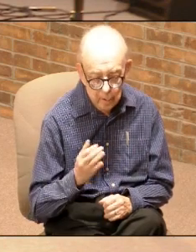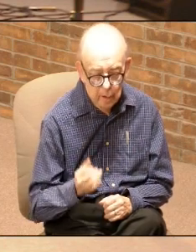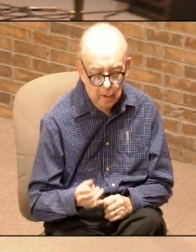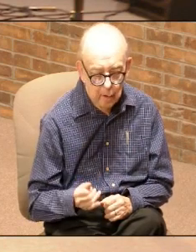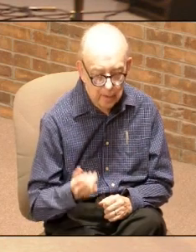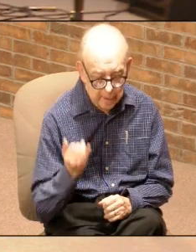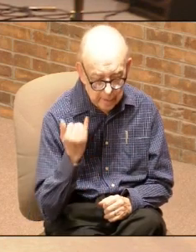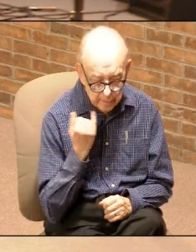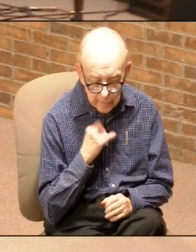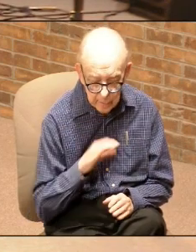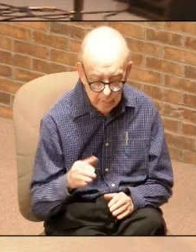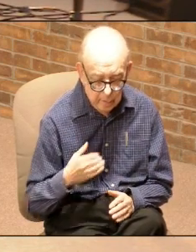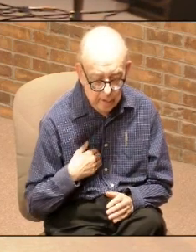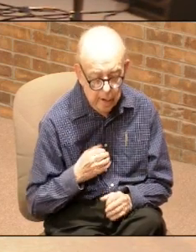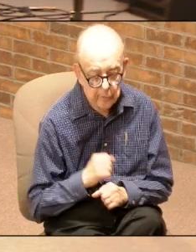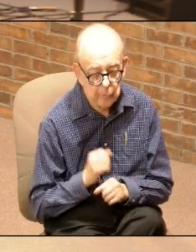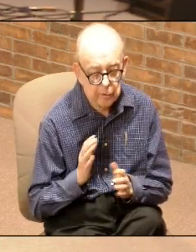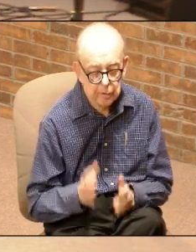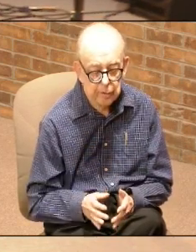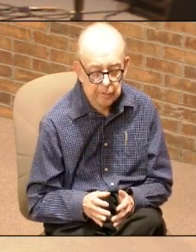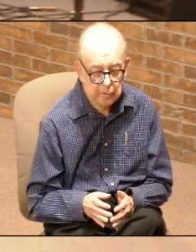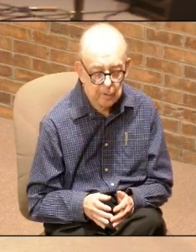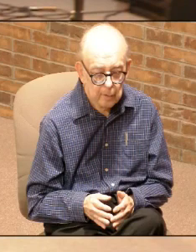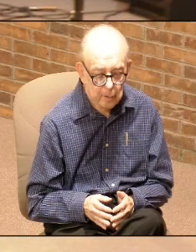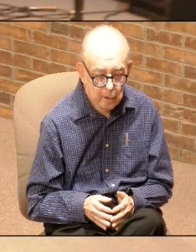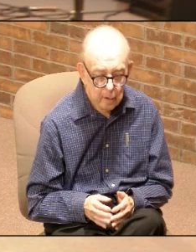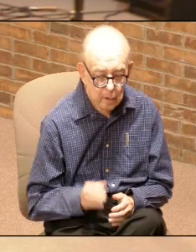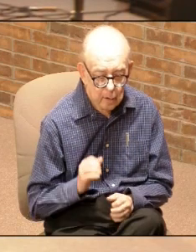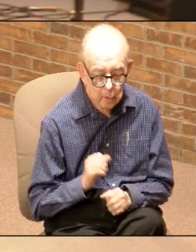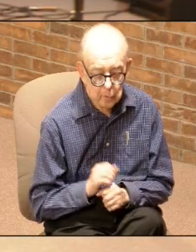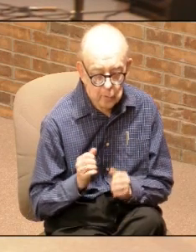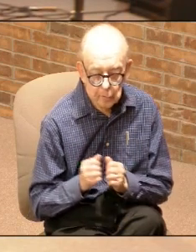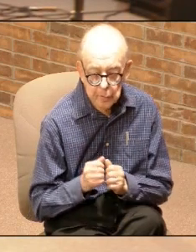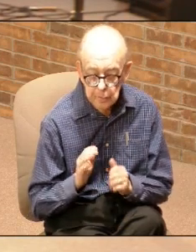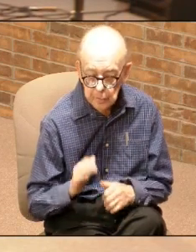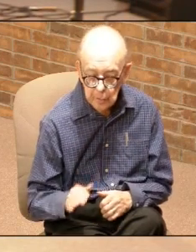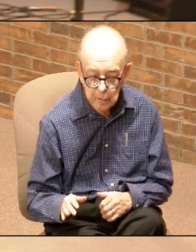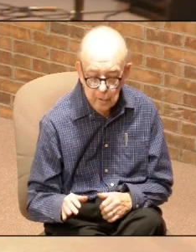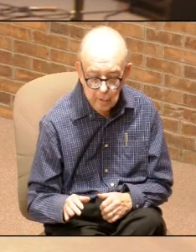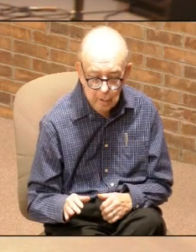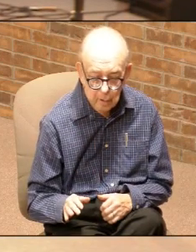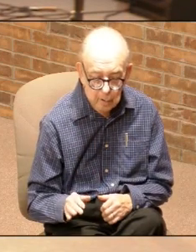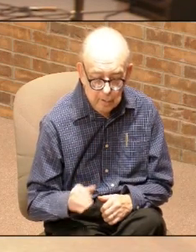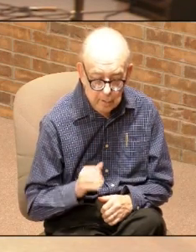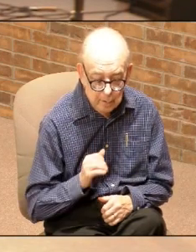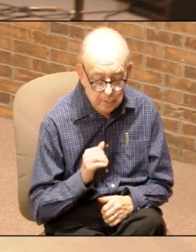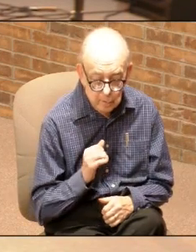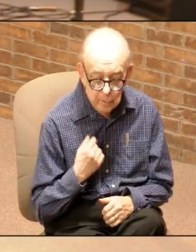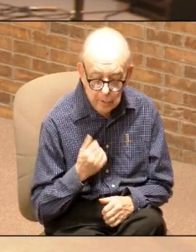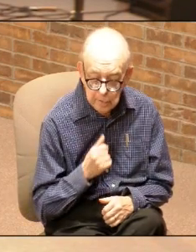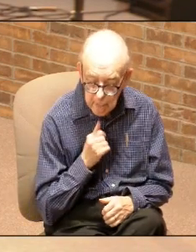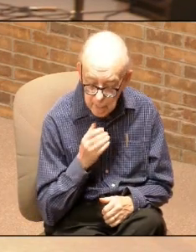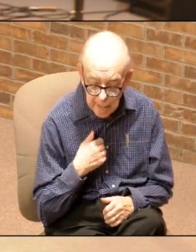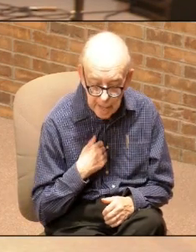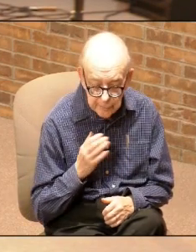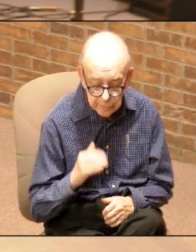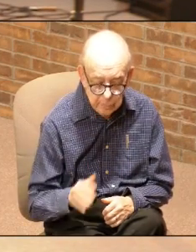Because if we don't have workers to work with the children, then we won't have any children.